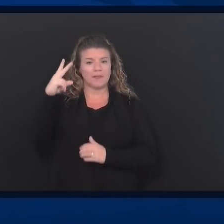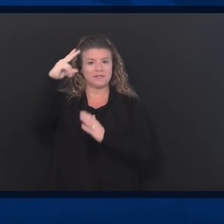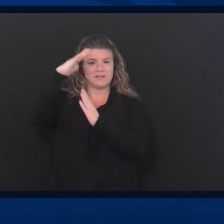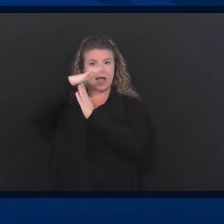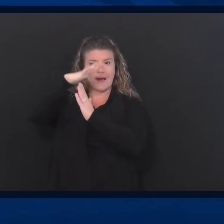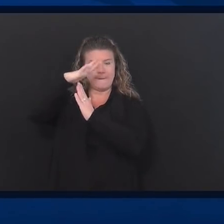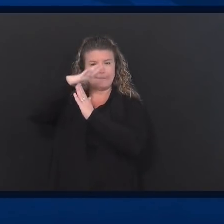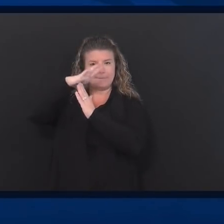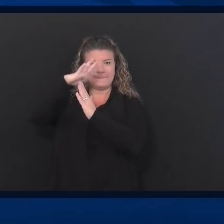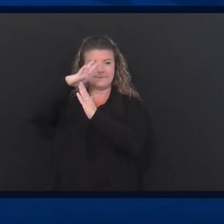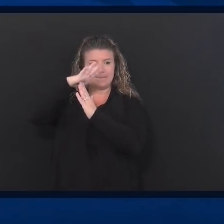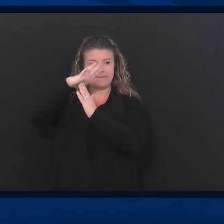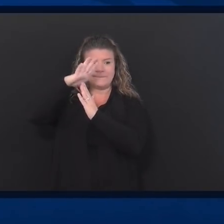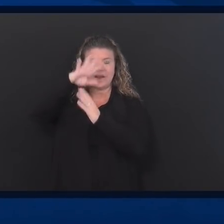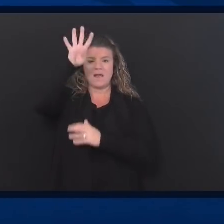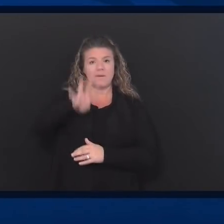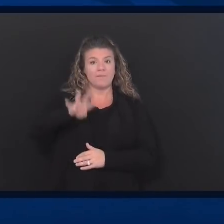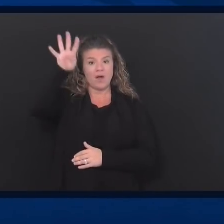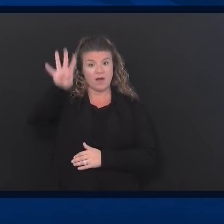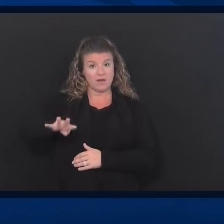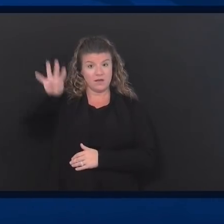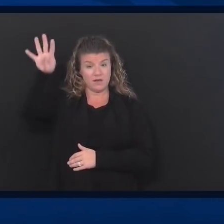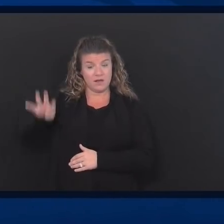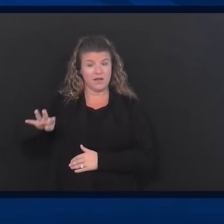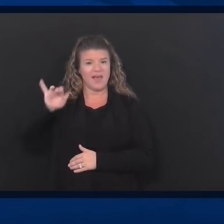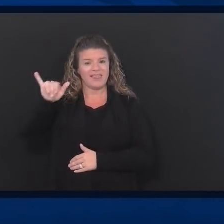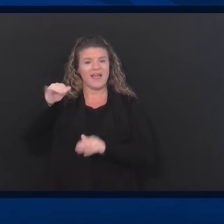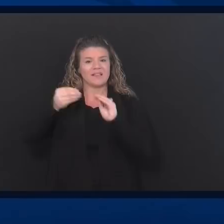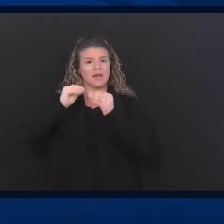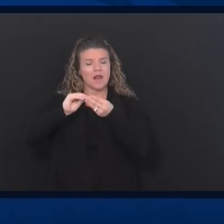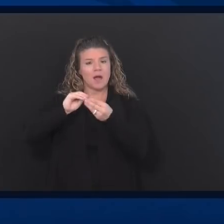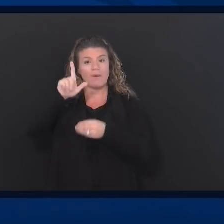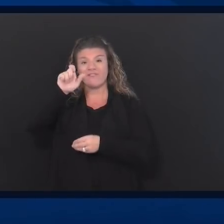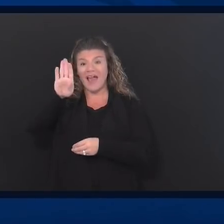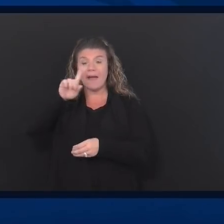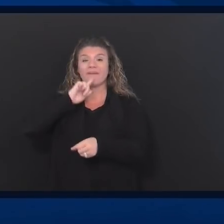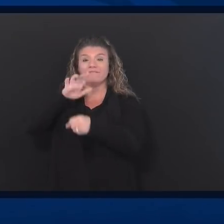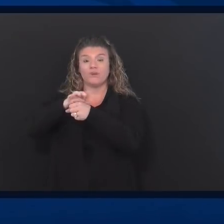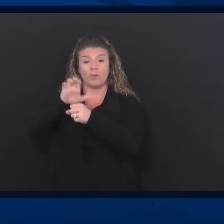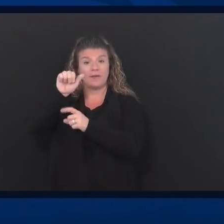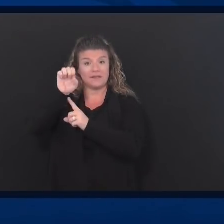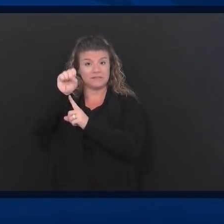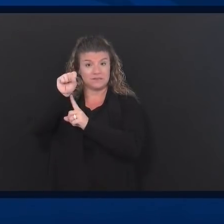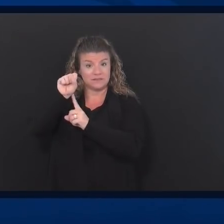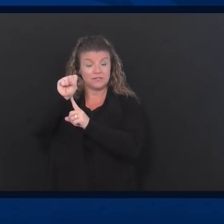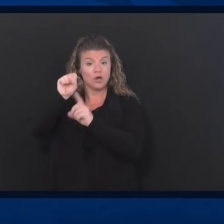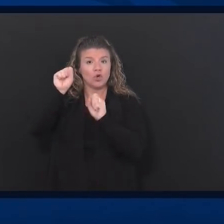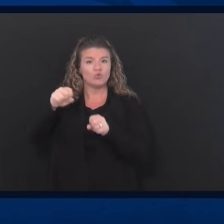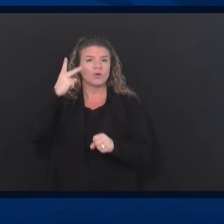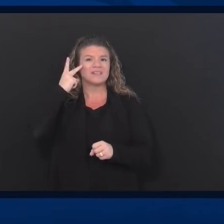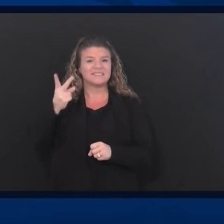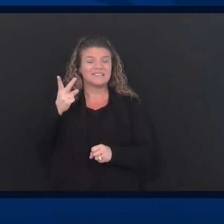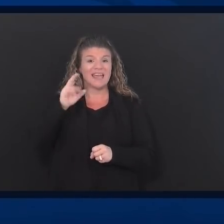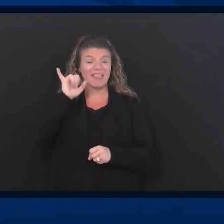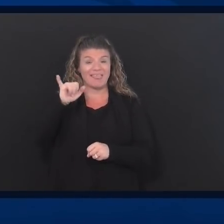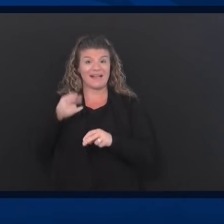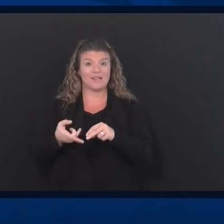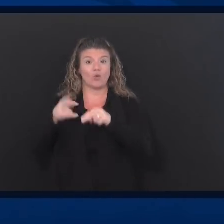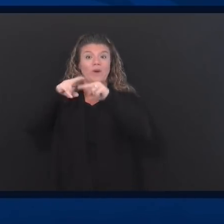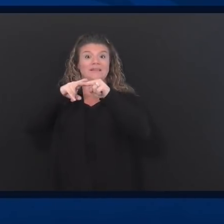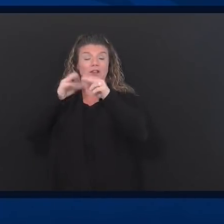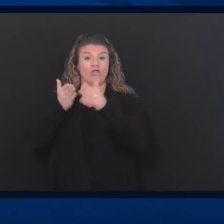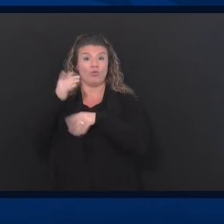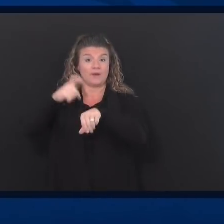this is the kind of the cumulative number of laboratory confirmed cases. And you can see that is increasing over